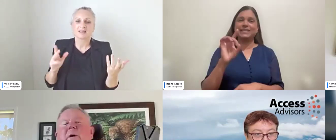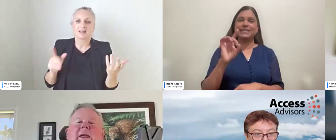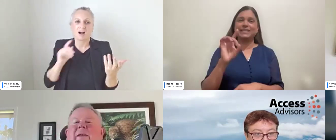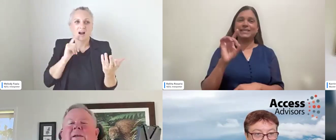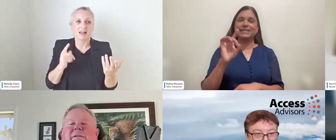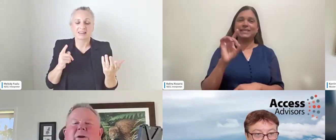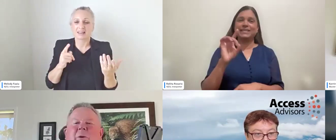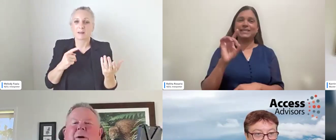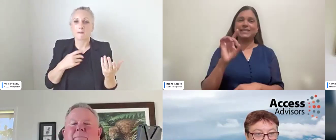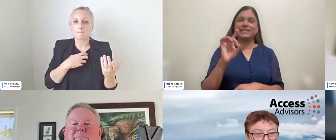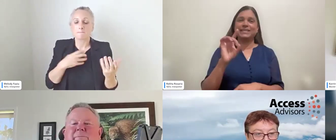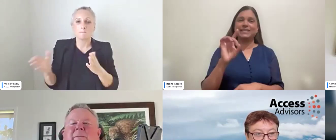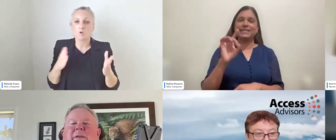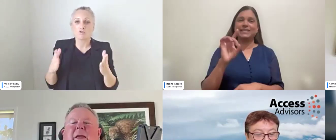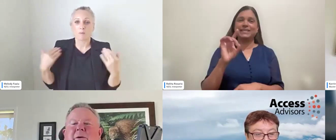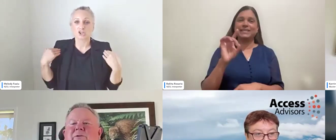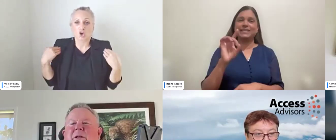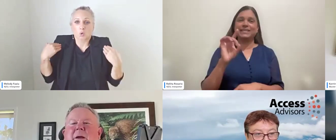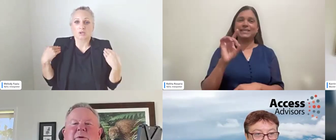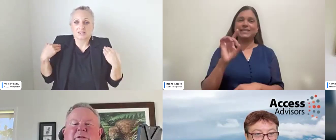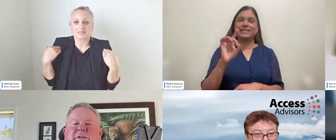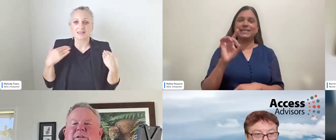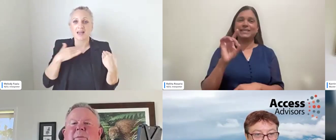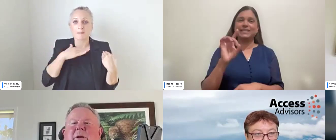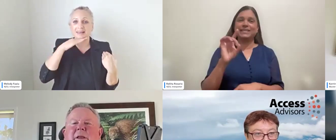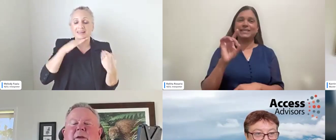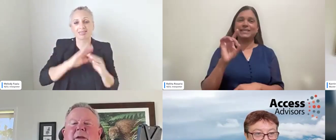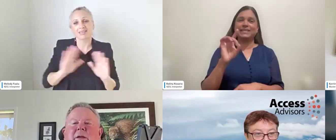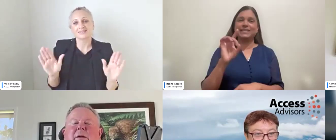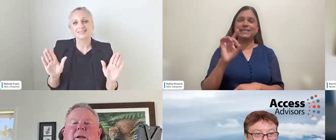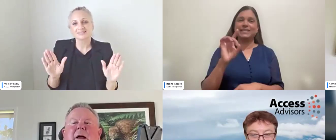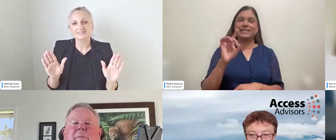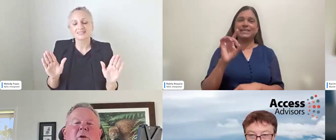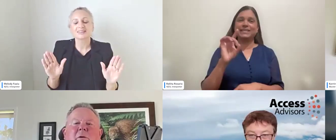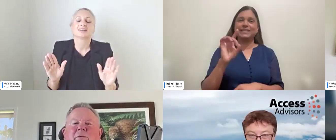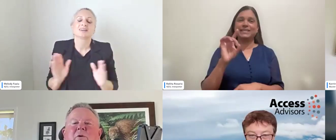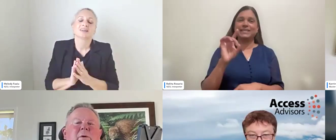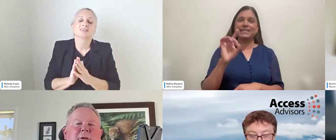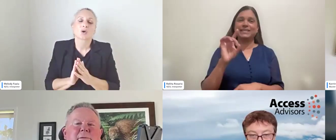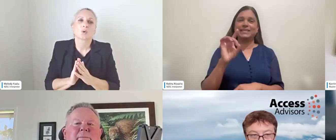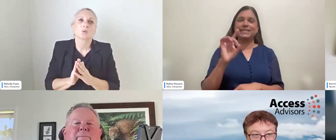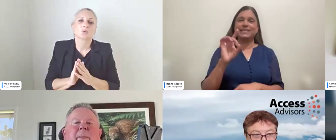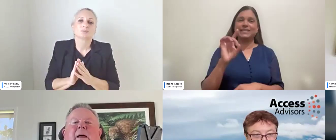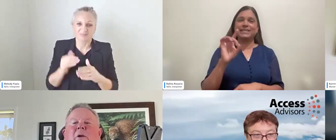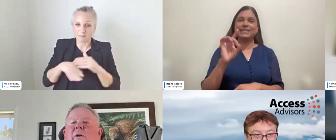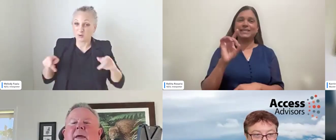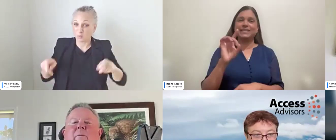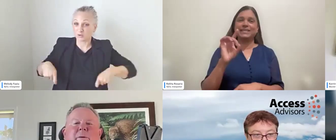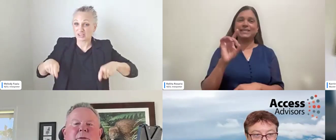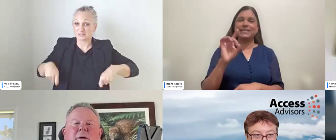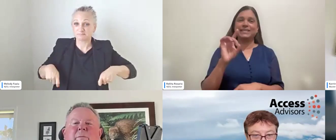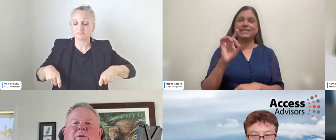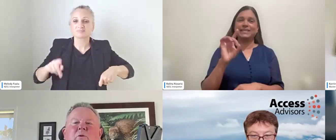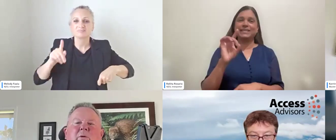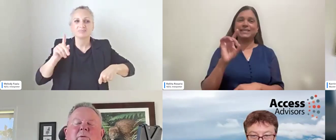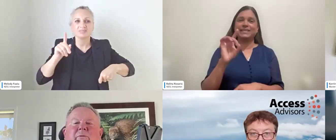and my head. So yeah, I sort of come to the disability thing a lot newer than a lot of the other people